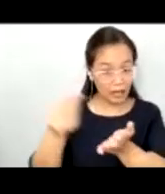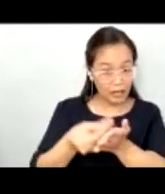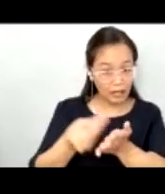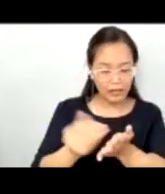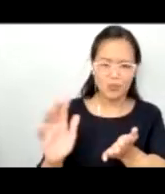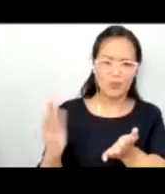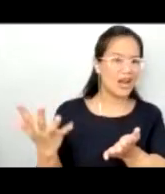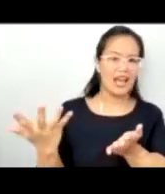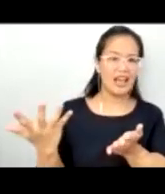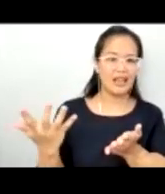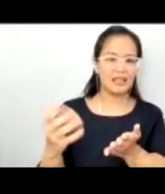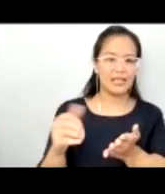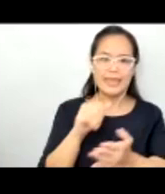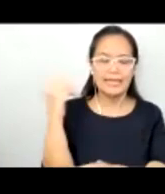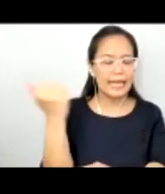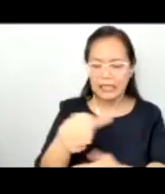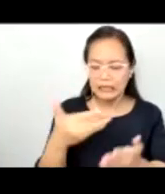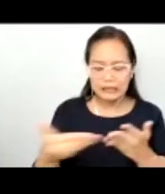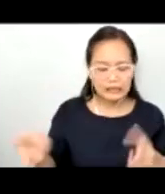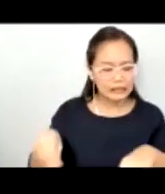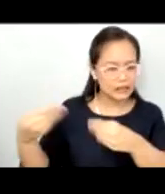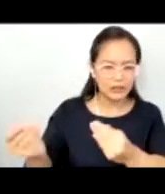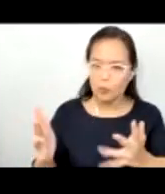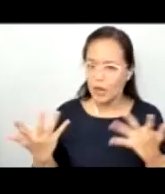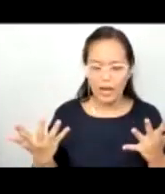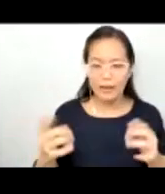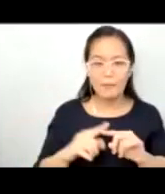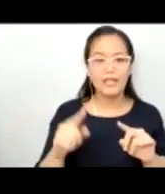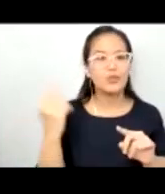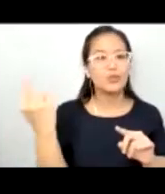They're not asking you anything. But